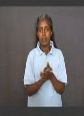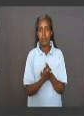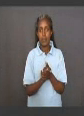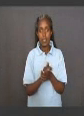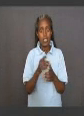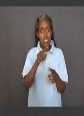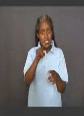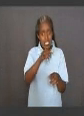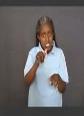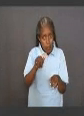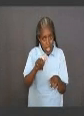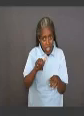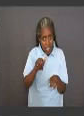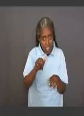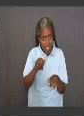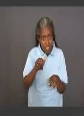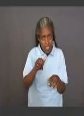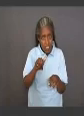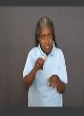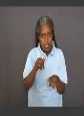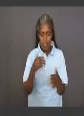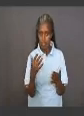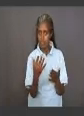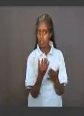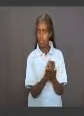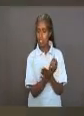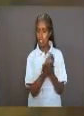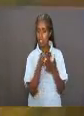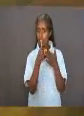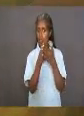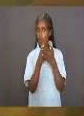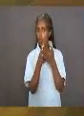Are they similar? Take a close look.